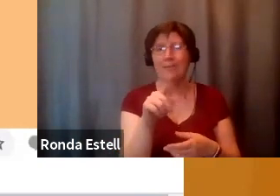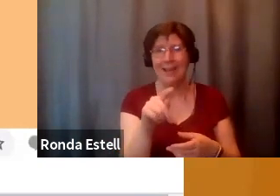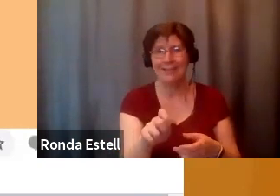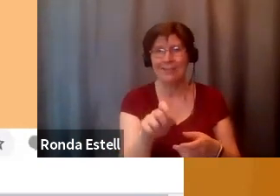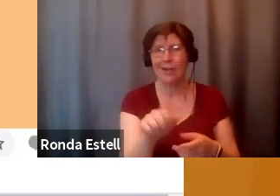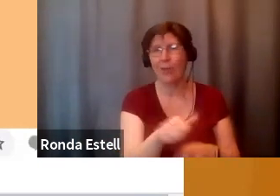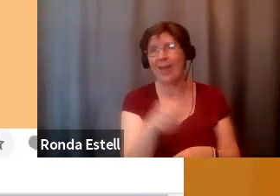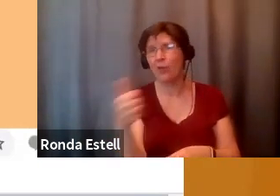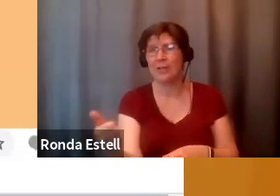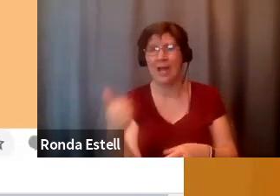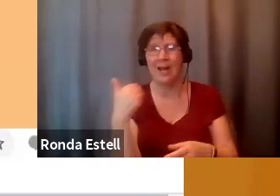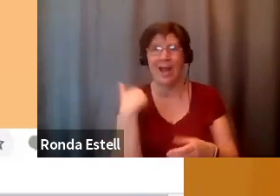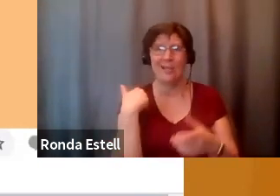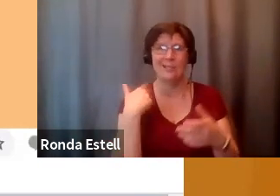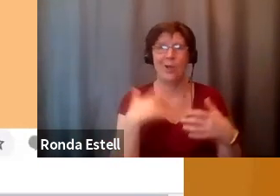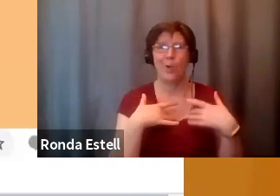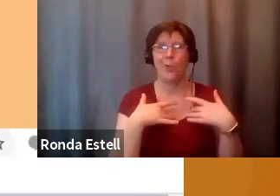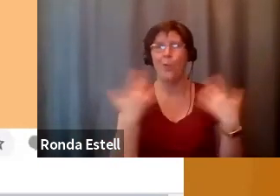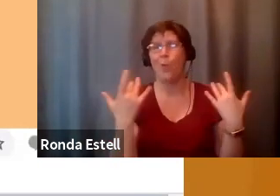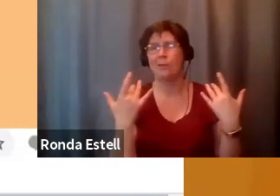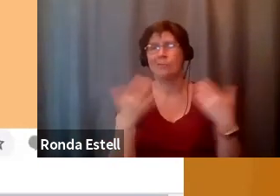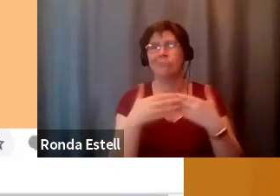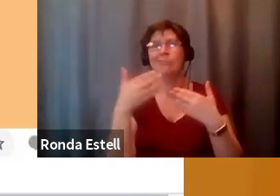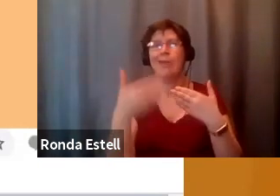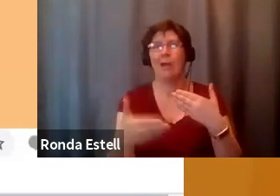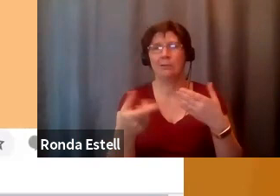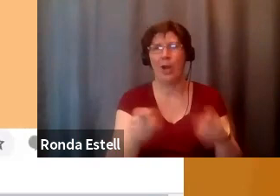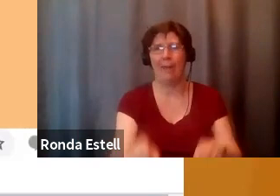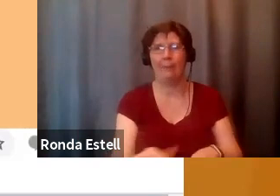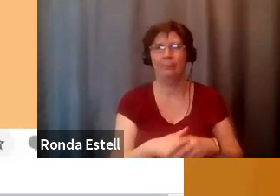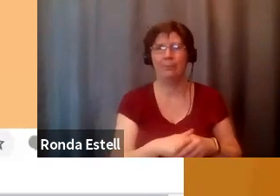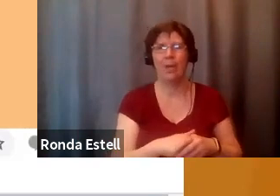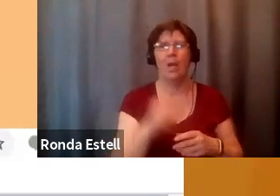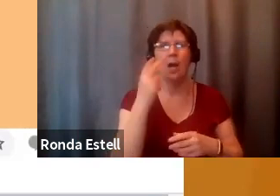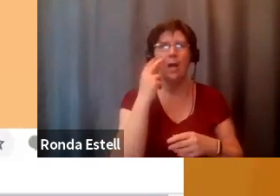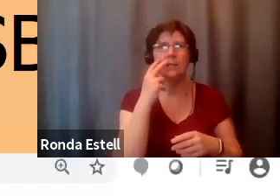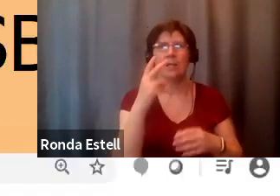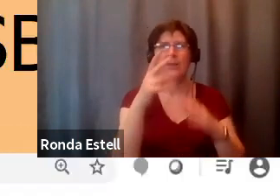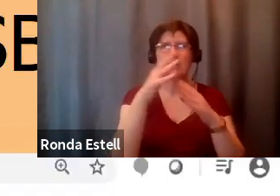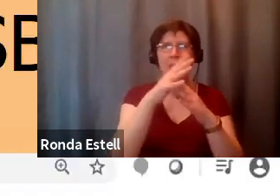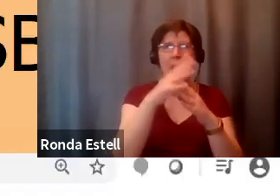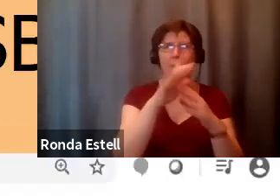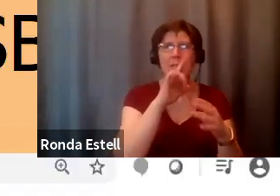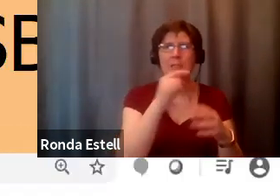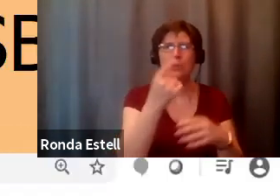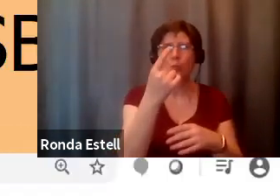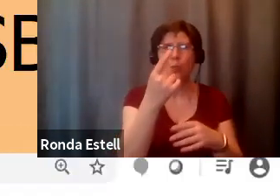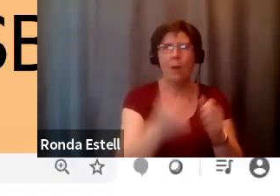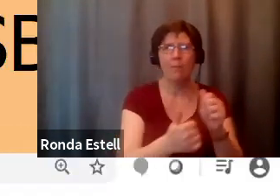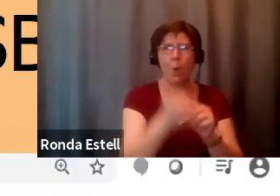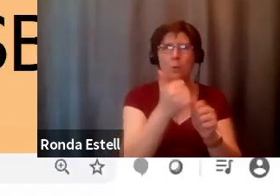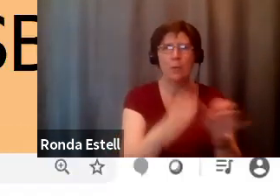has what's coming up next. I see the top one is the one that's most